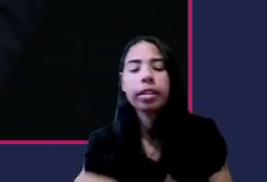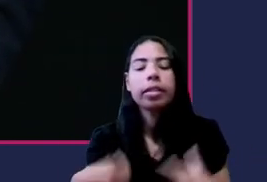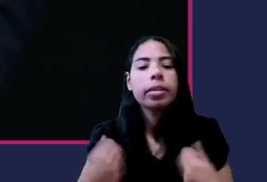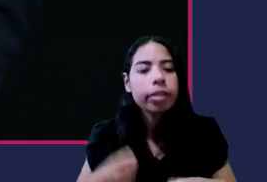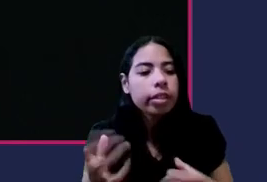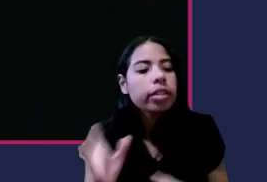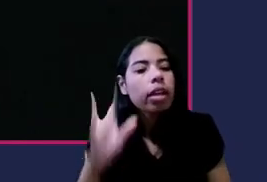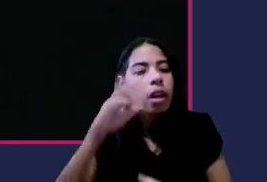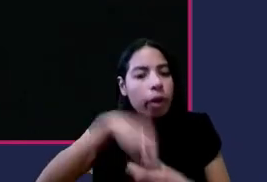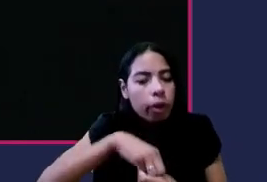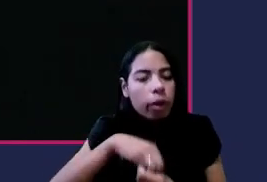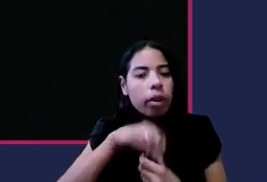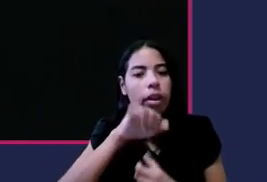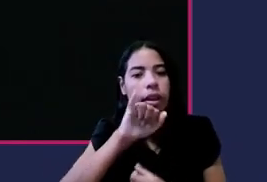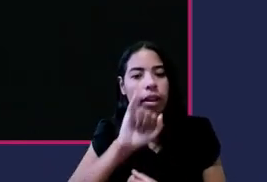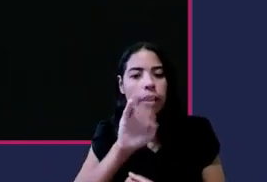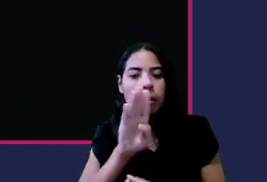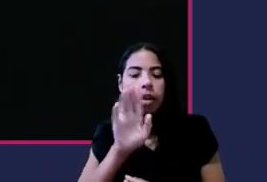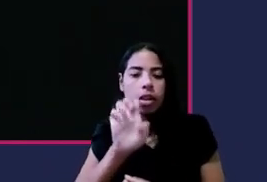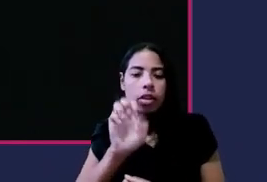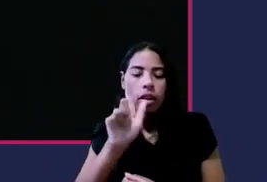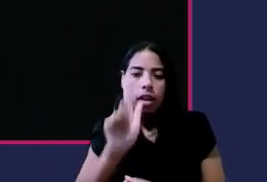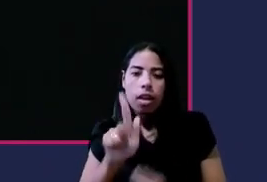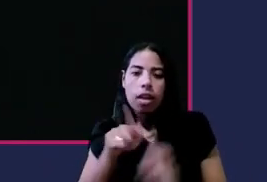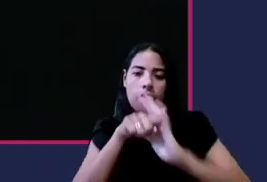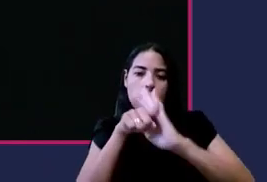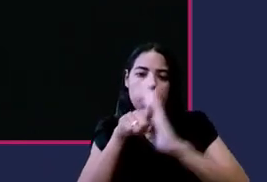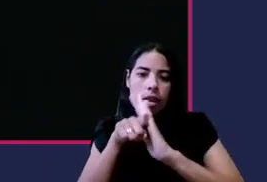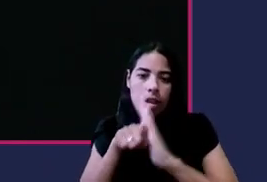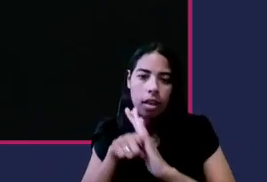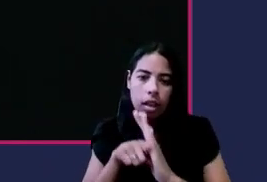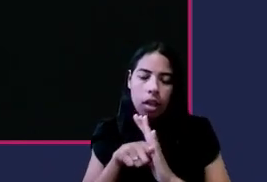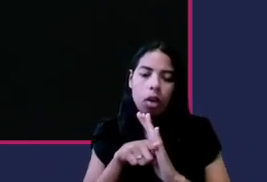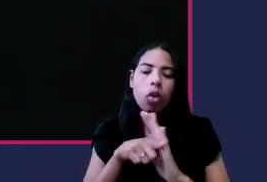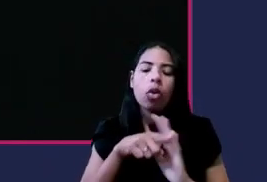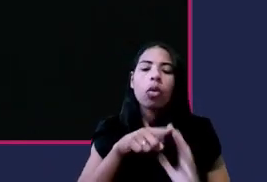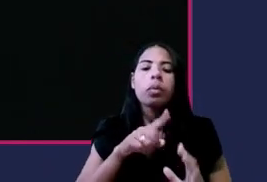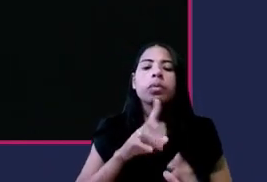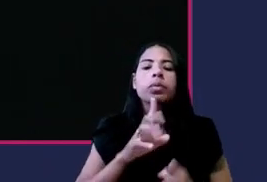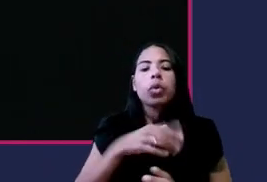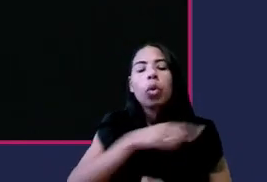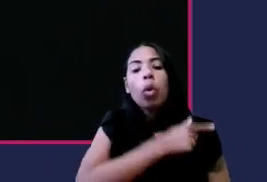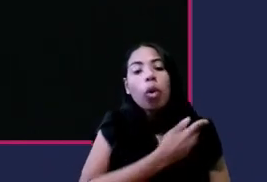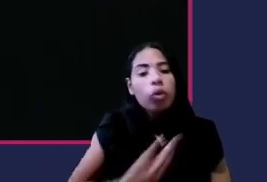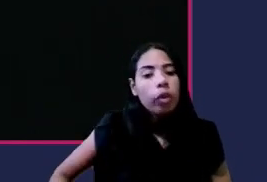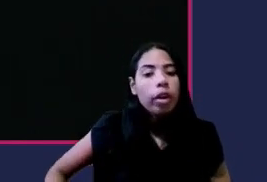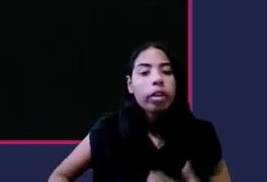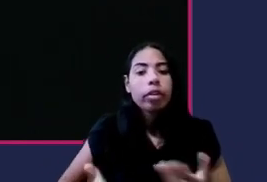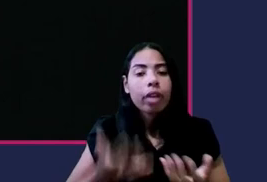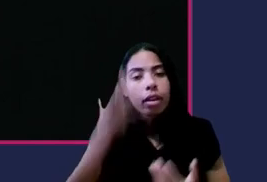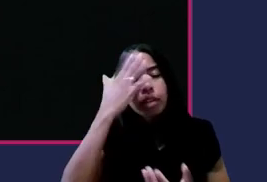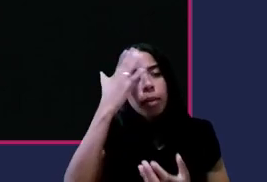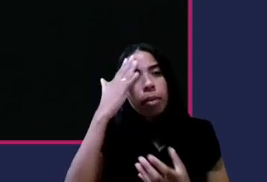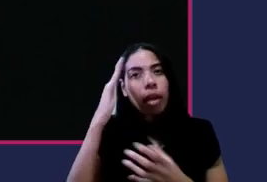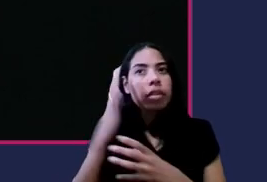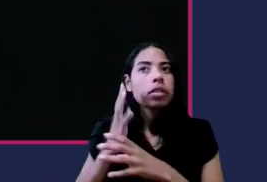It's important to include those things. Well, since the government needs predictability,